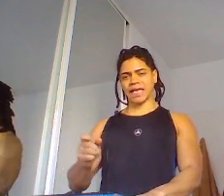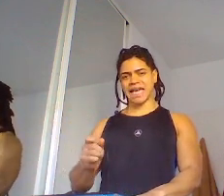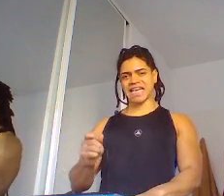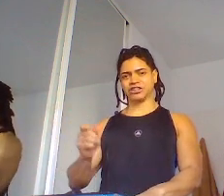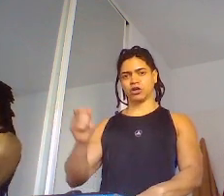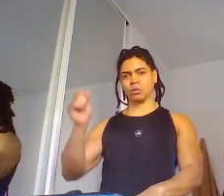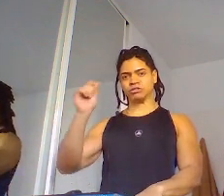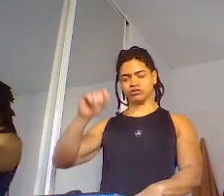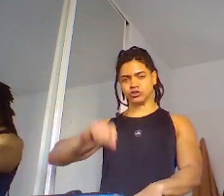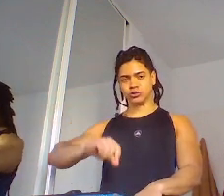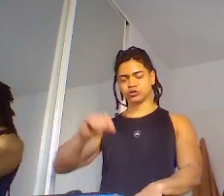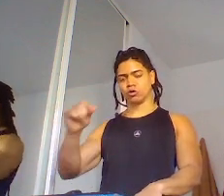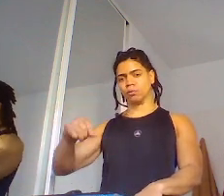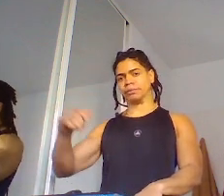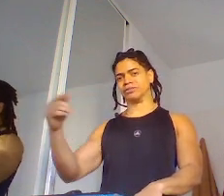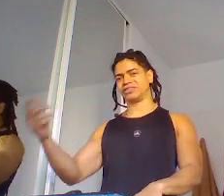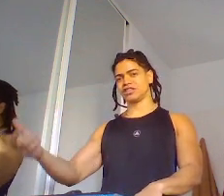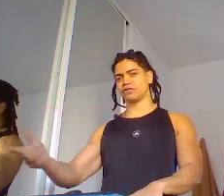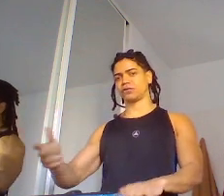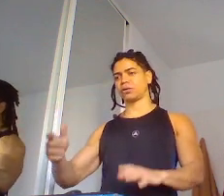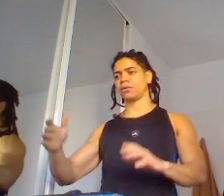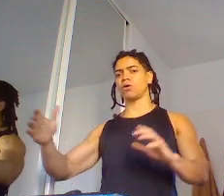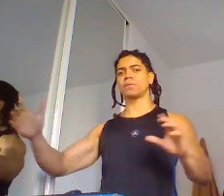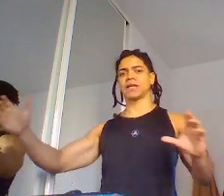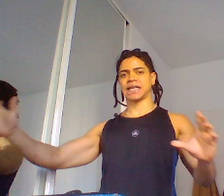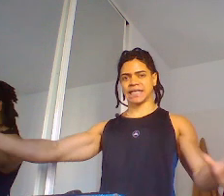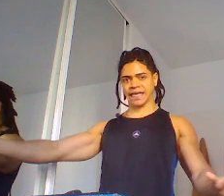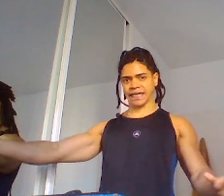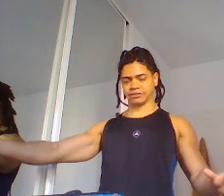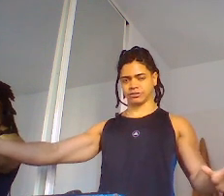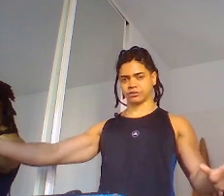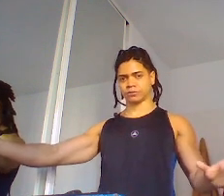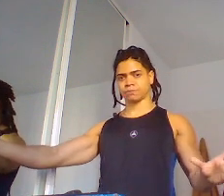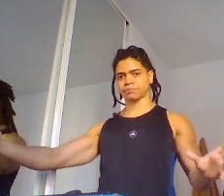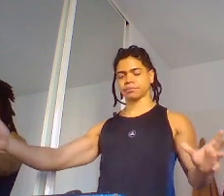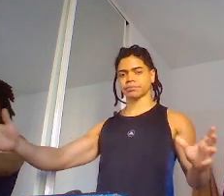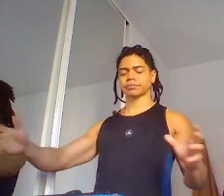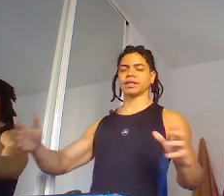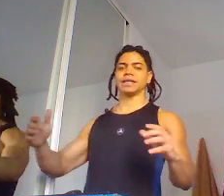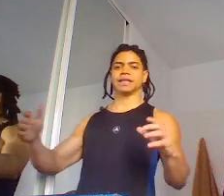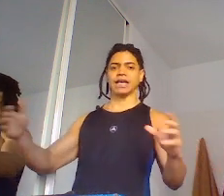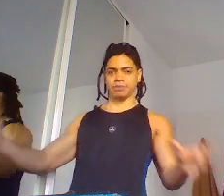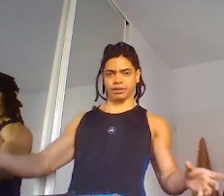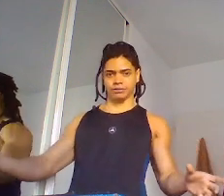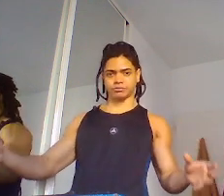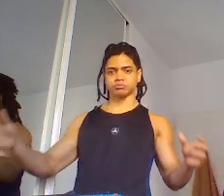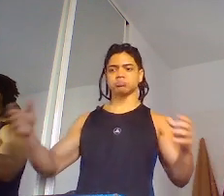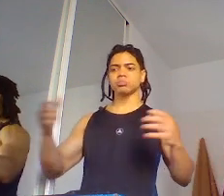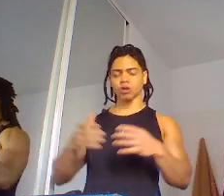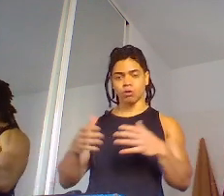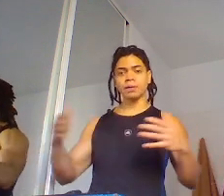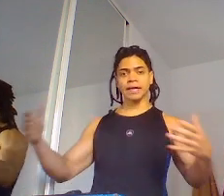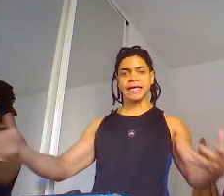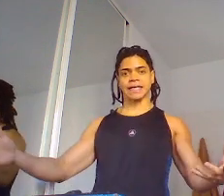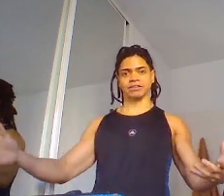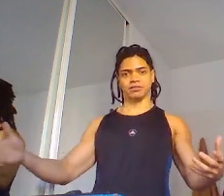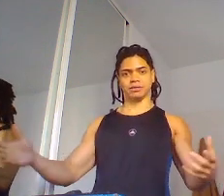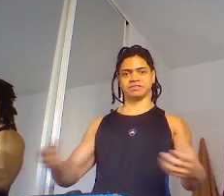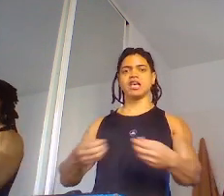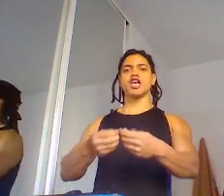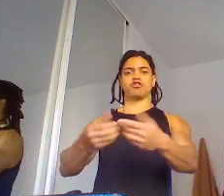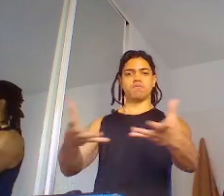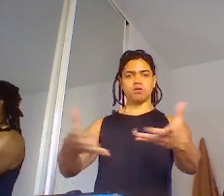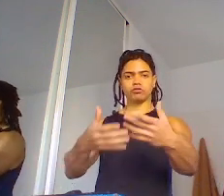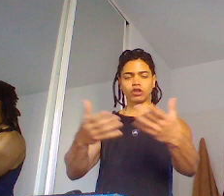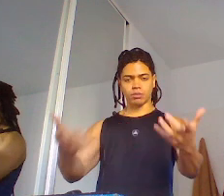of cash that was used or perceived from operating assets and liabilities. Operating